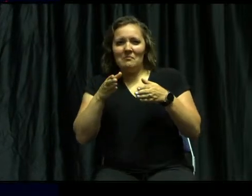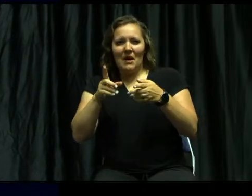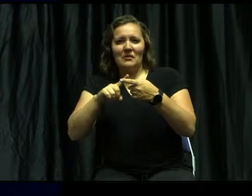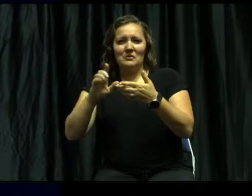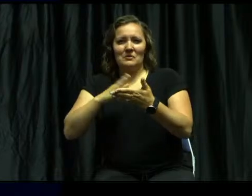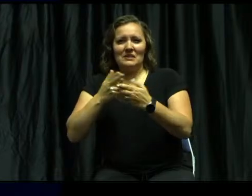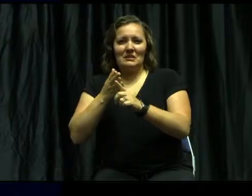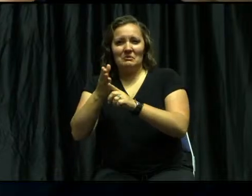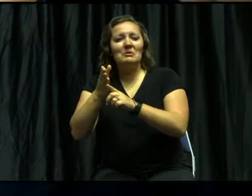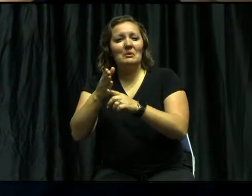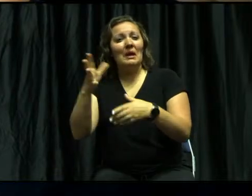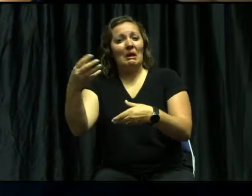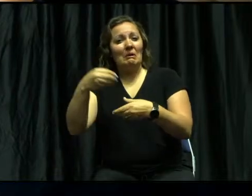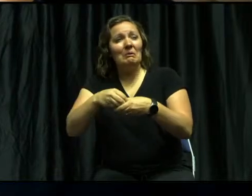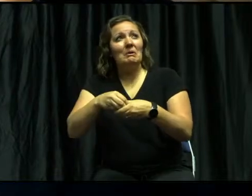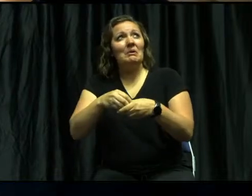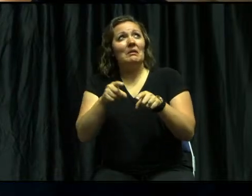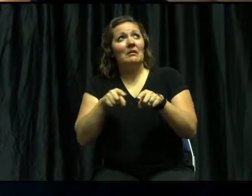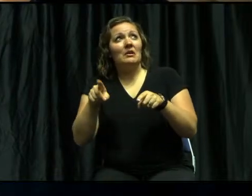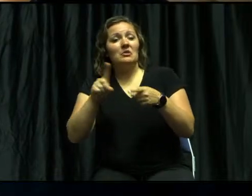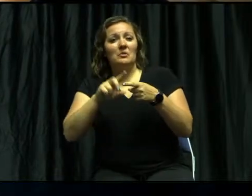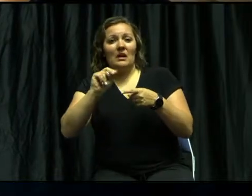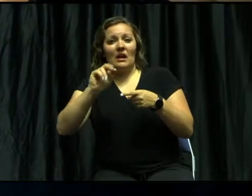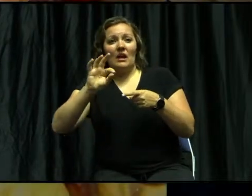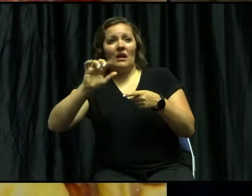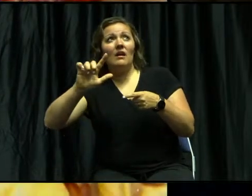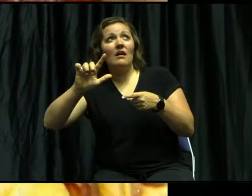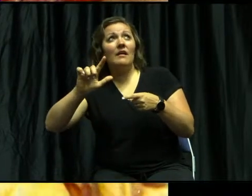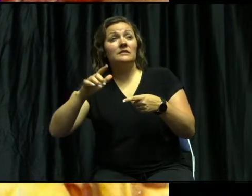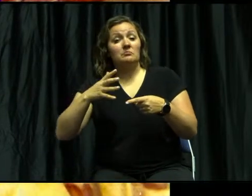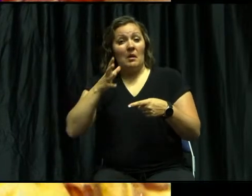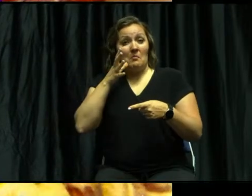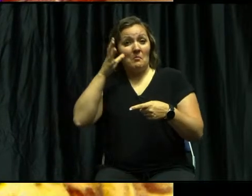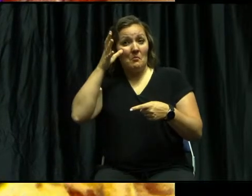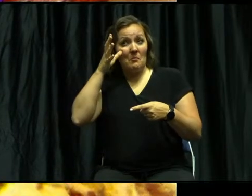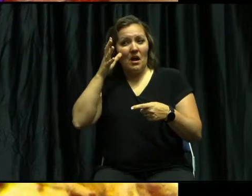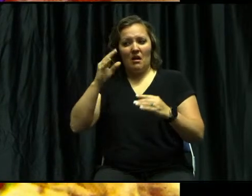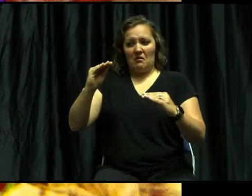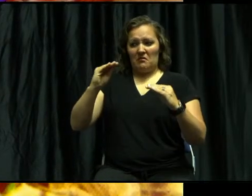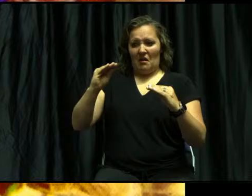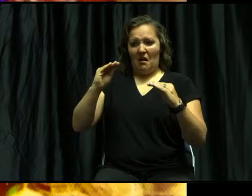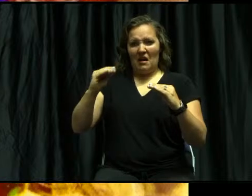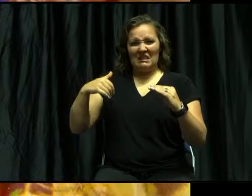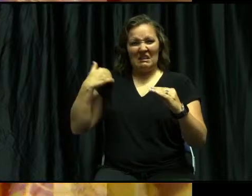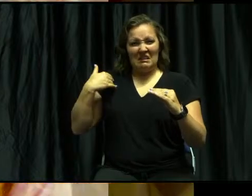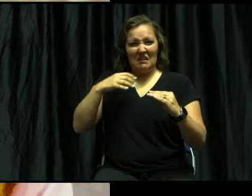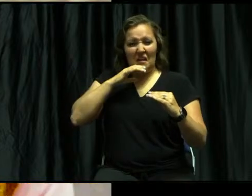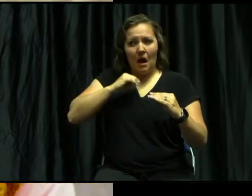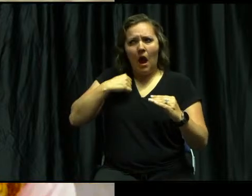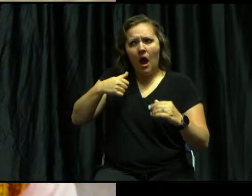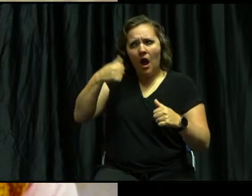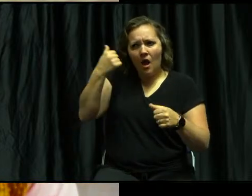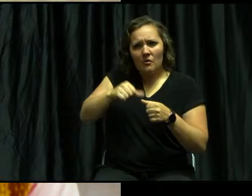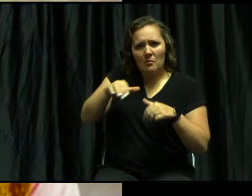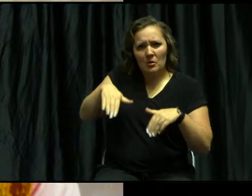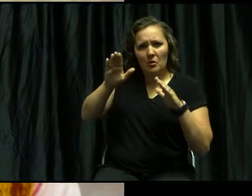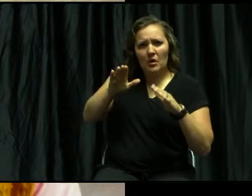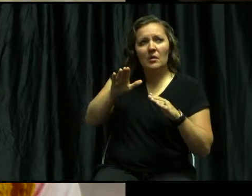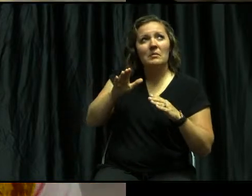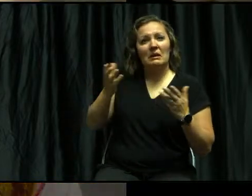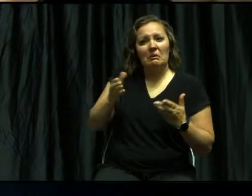the NFL. Mama and Daddy taught us kids at a very young age, I remember growing up here in Salt Lake